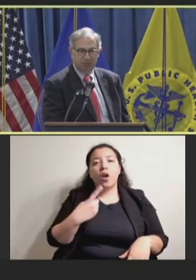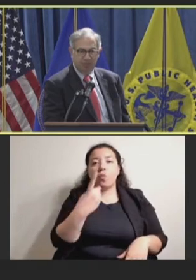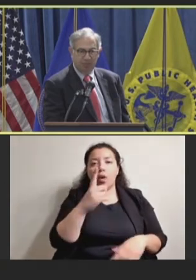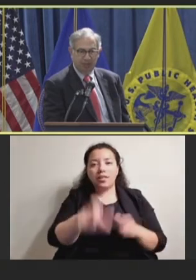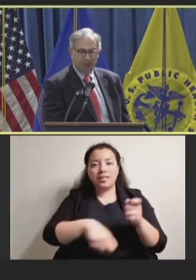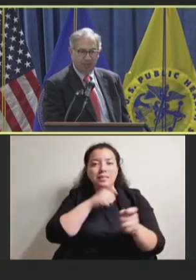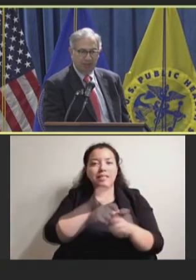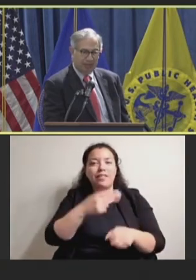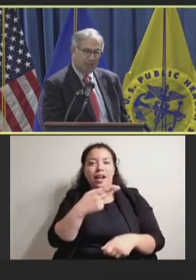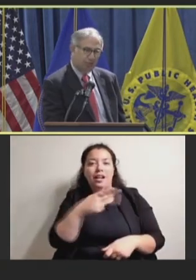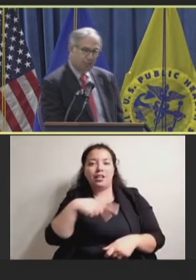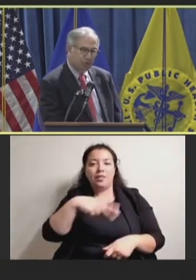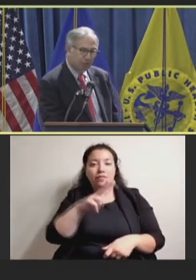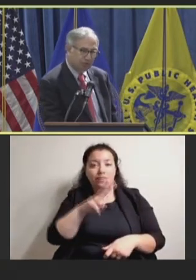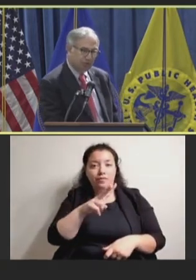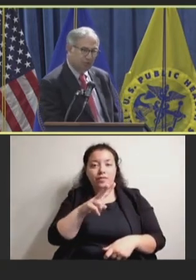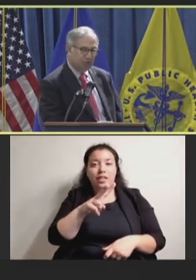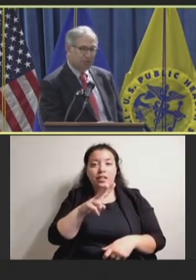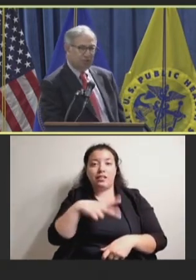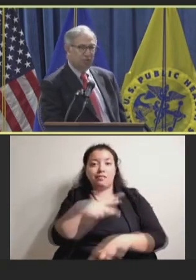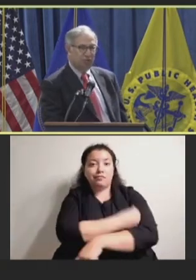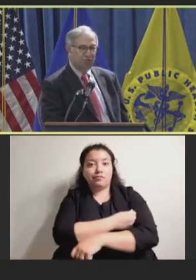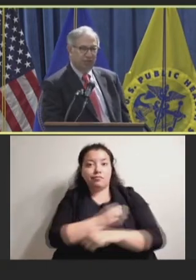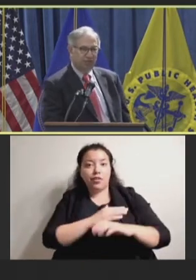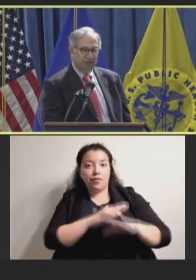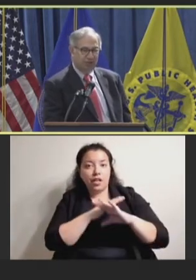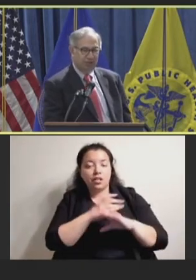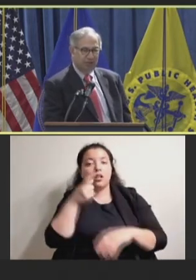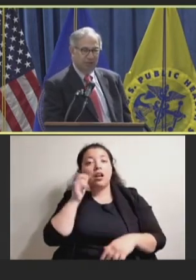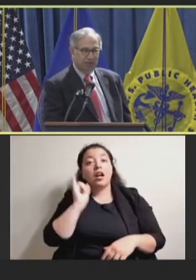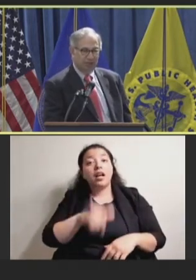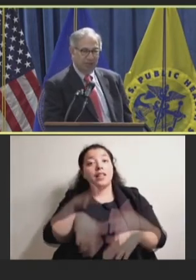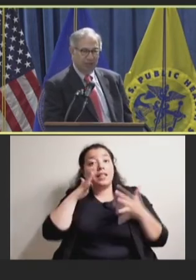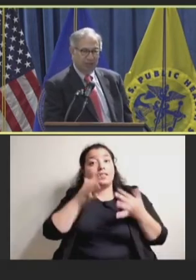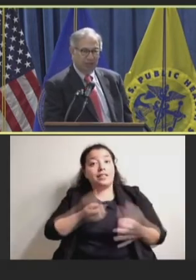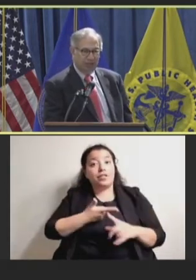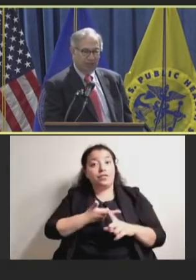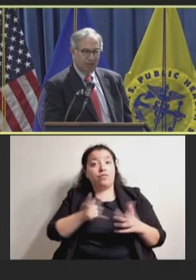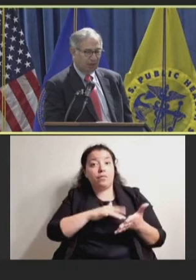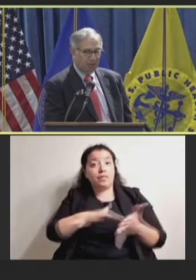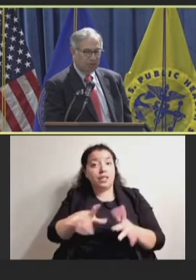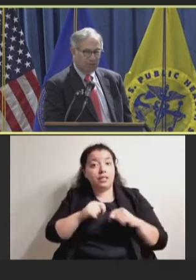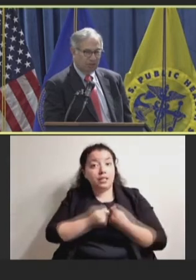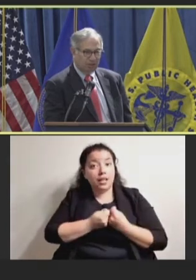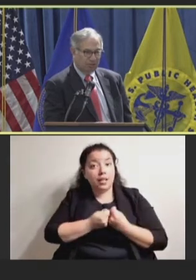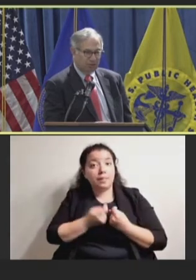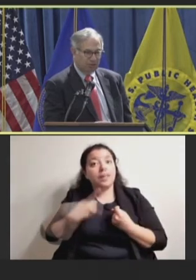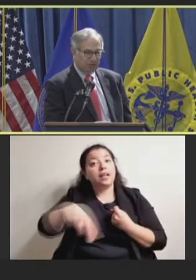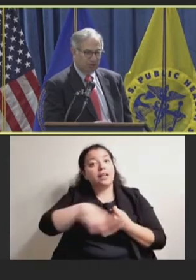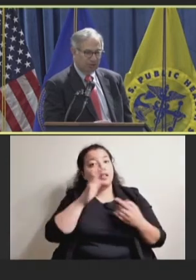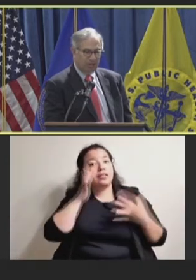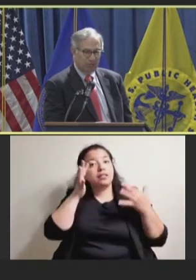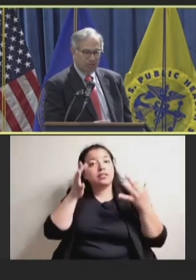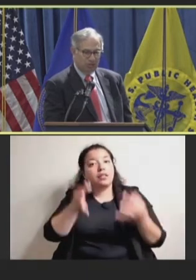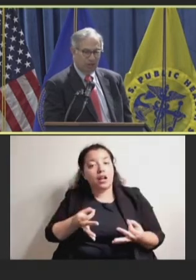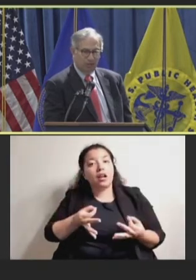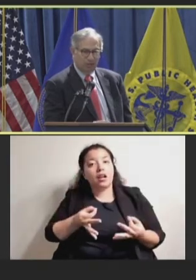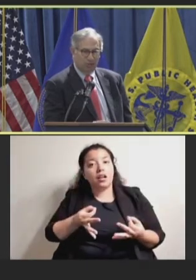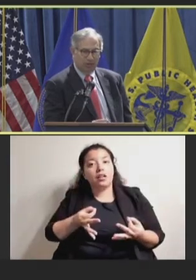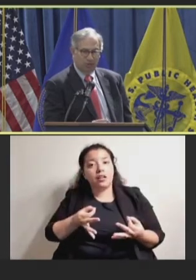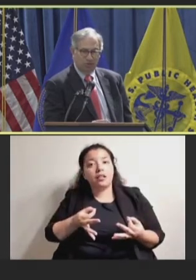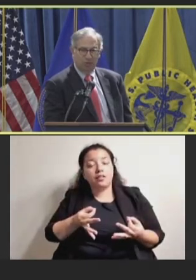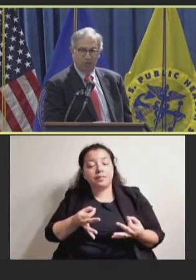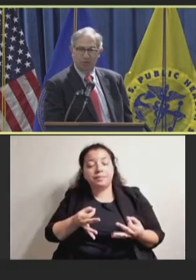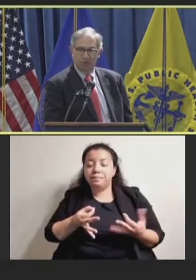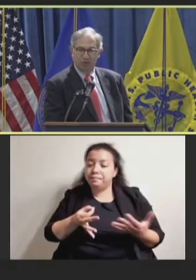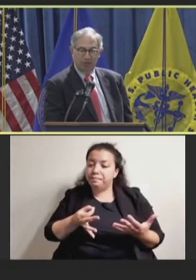prevention. And there, the protocol team and the decision was made from the study team that, your site was stopped. You had